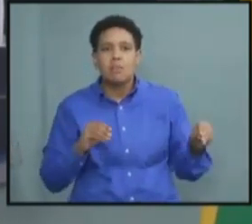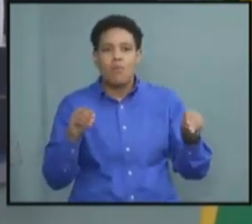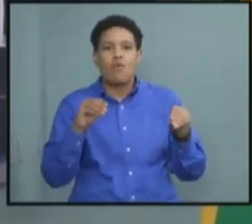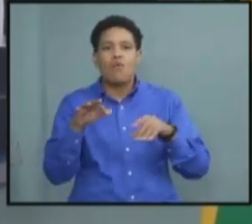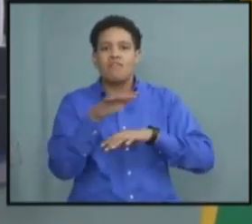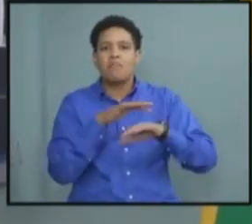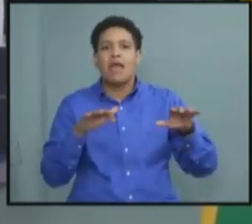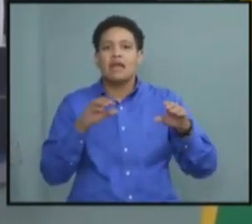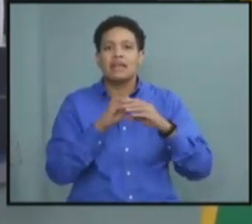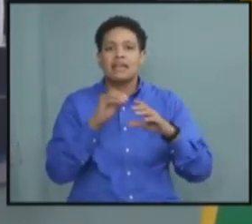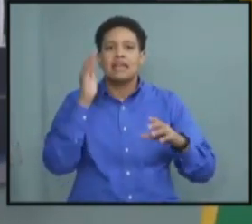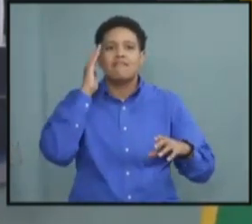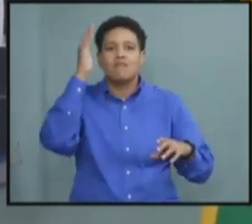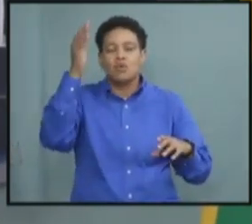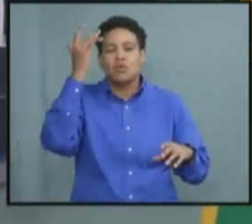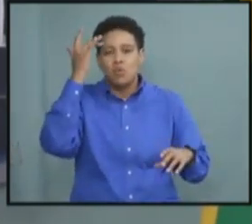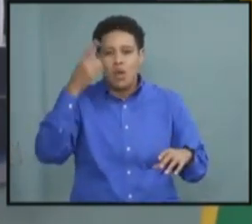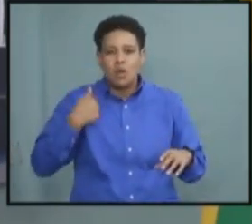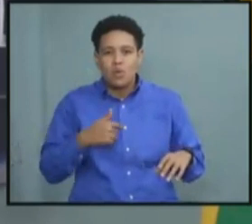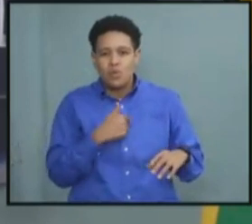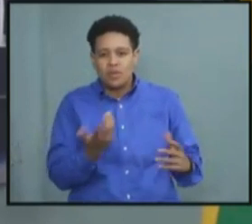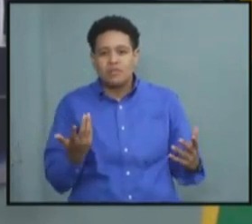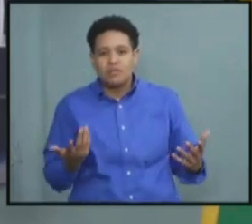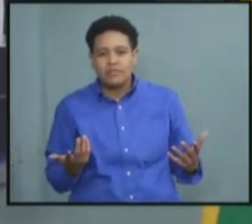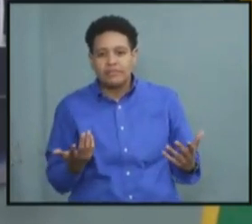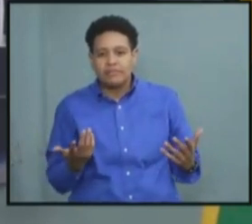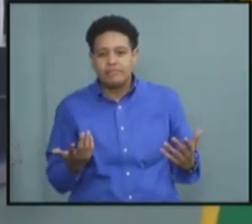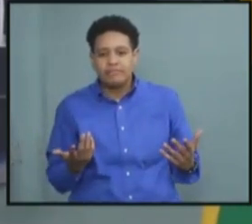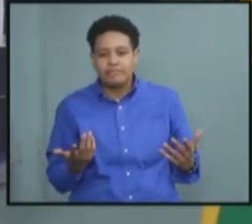movement in the future because we have